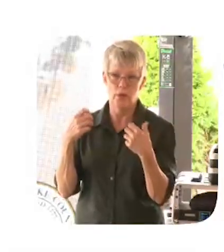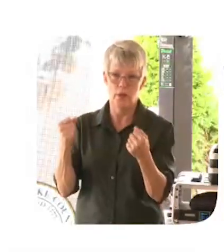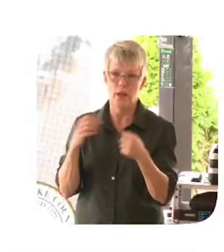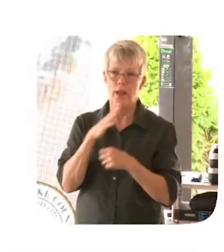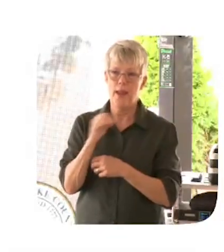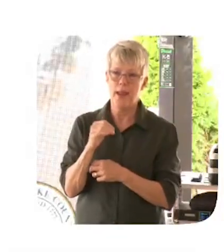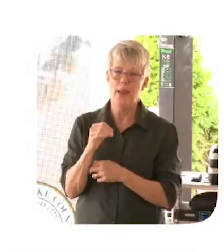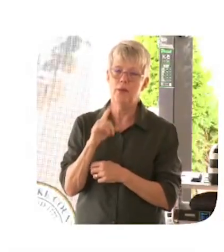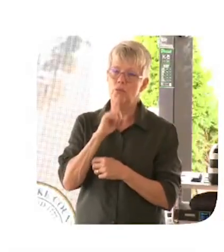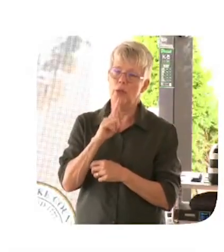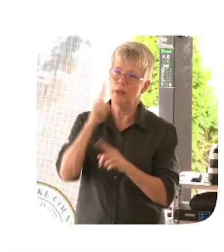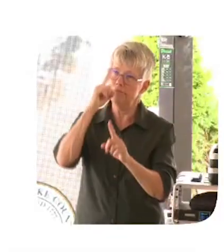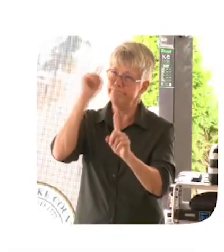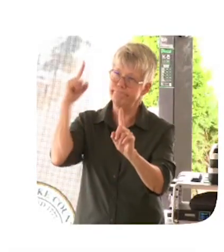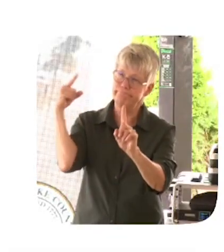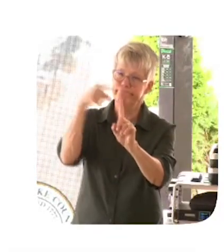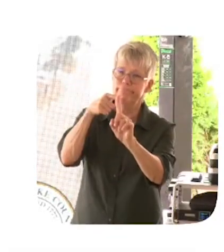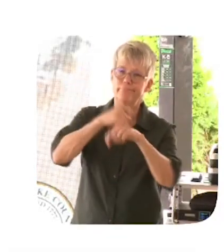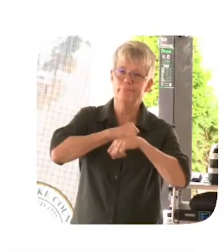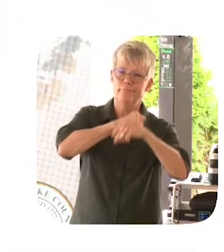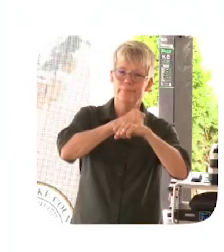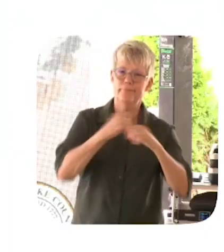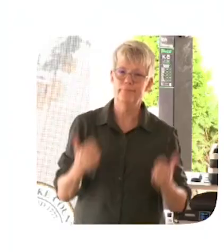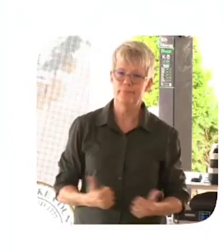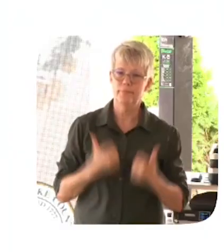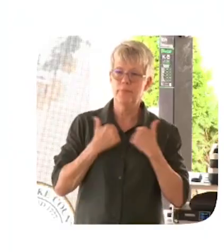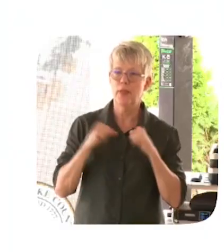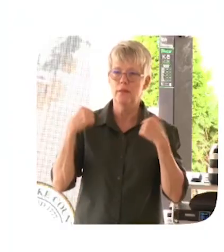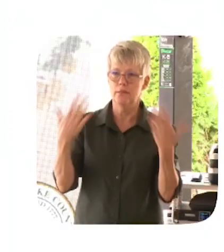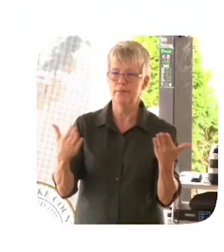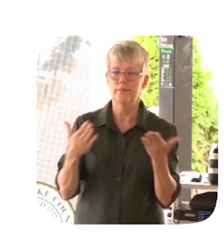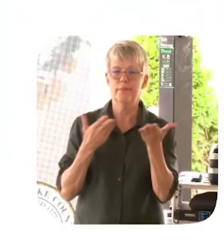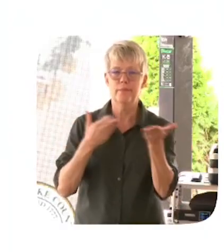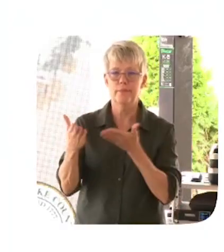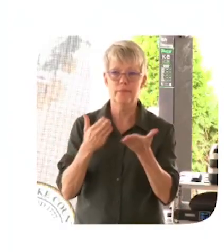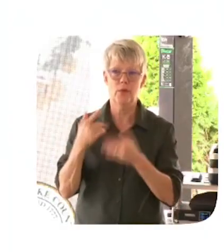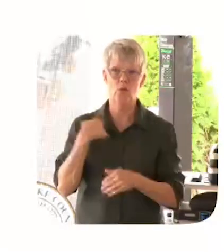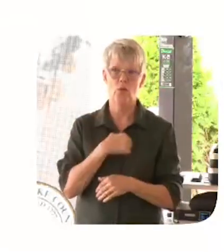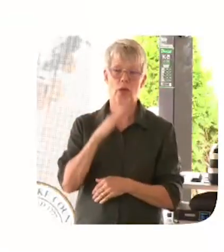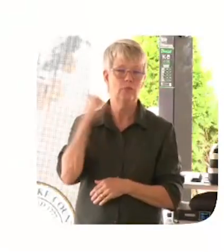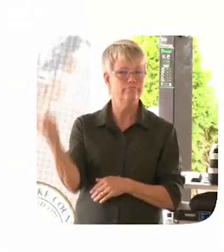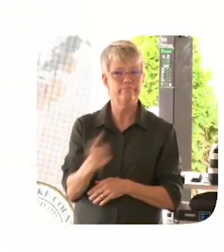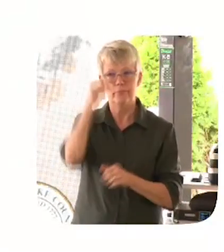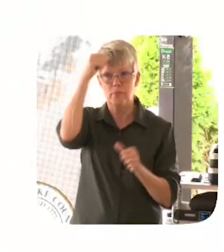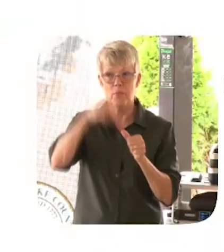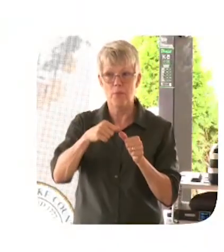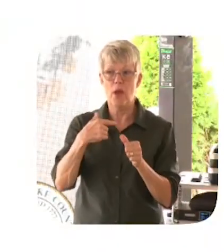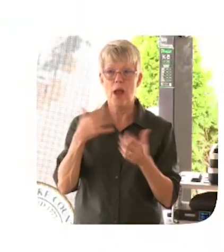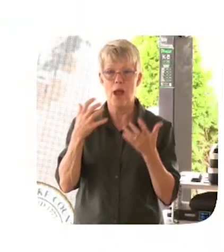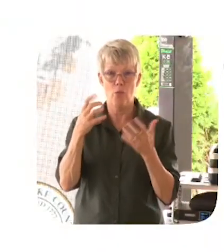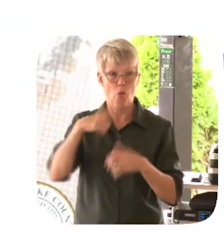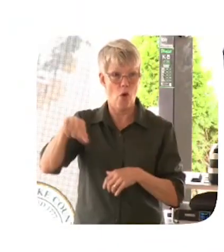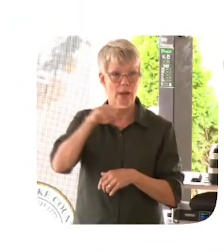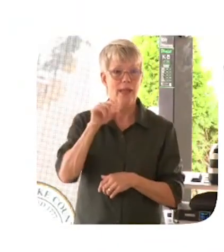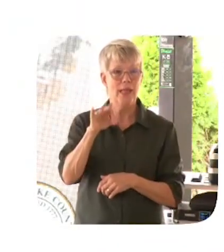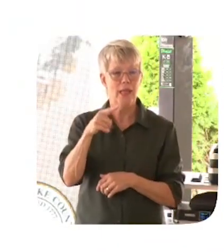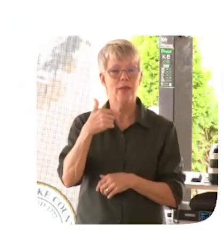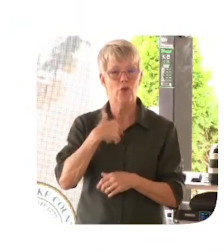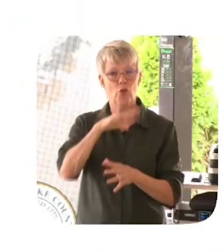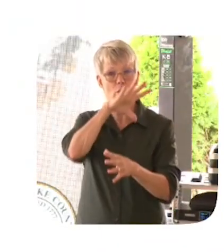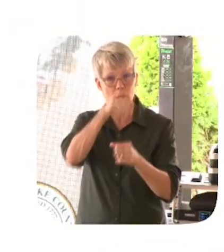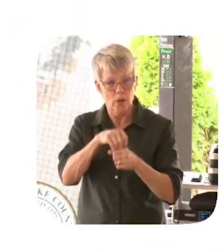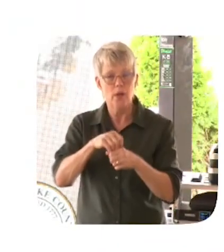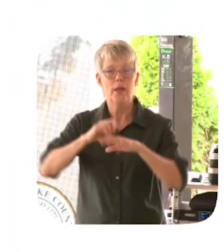to protecting lives and restoring essential services will never be forgotten. And I want you guys that if you had a part